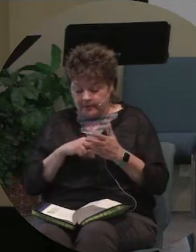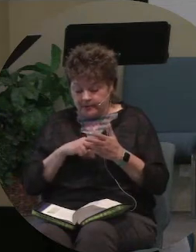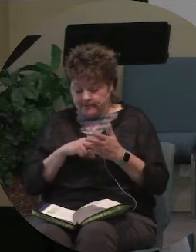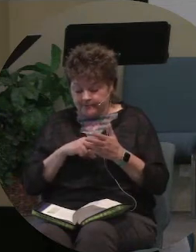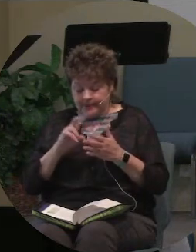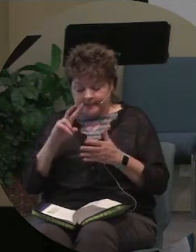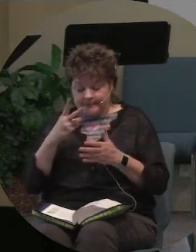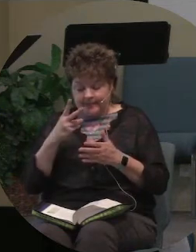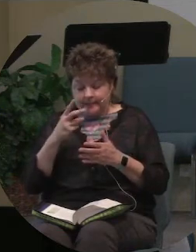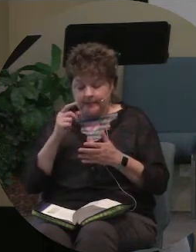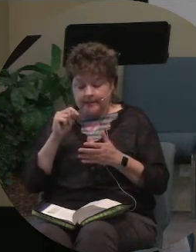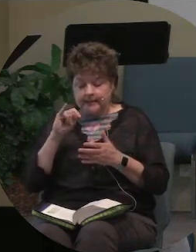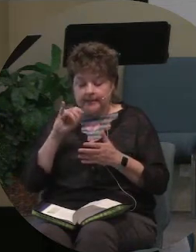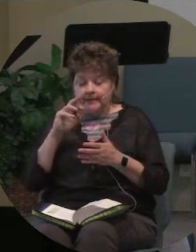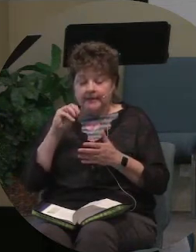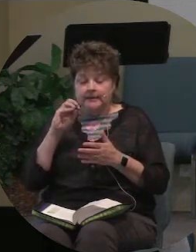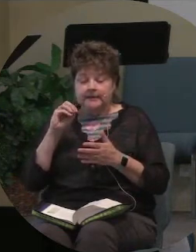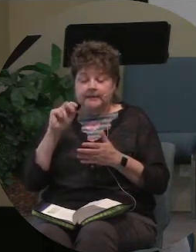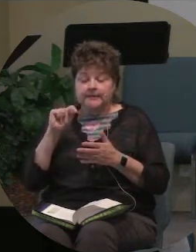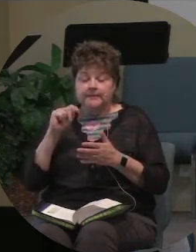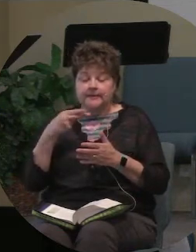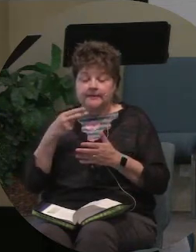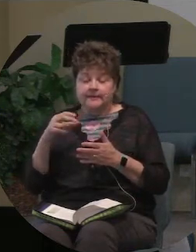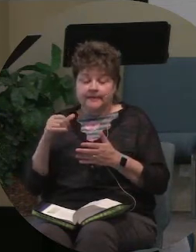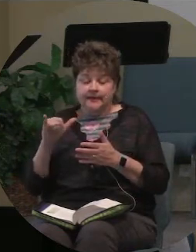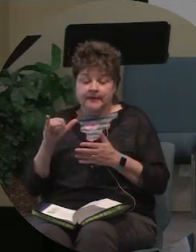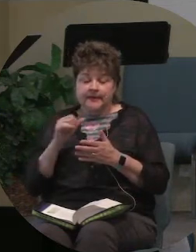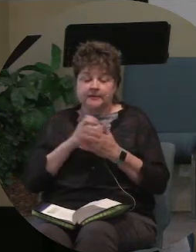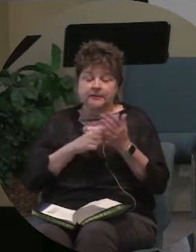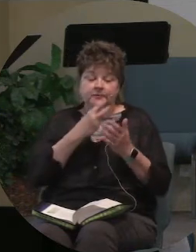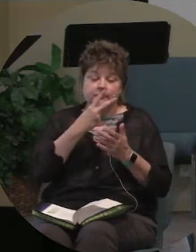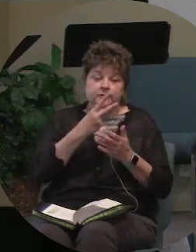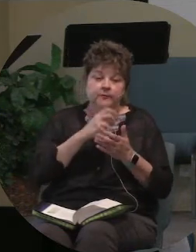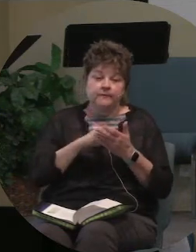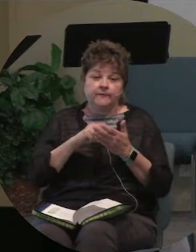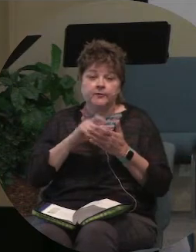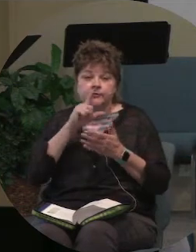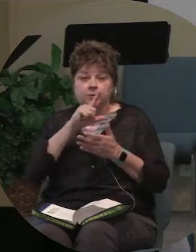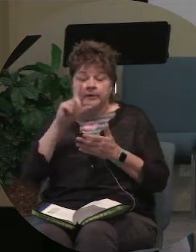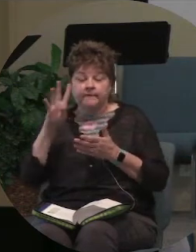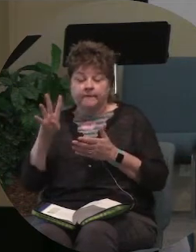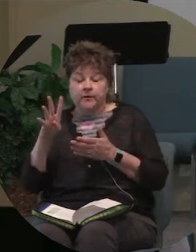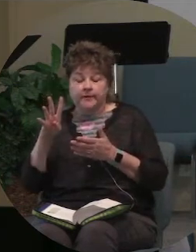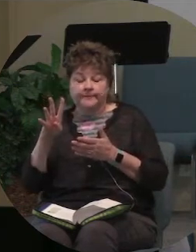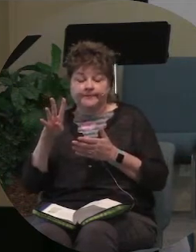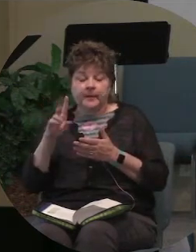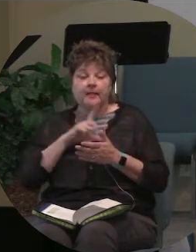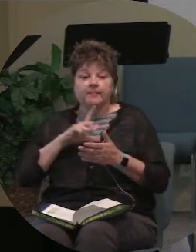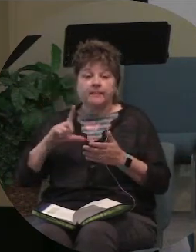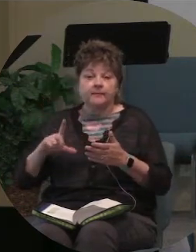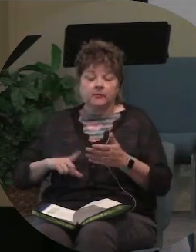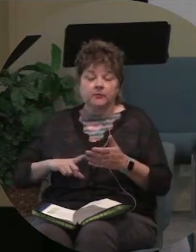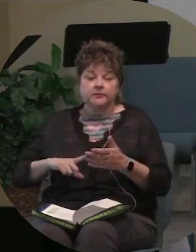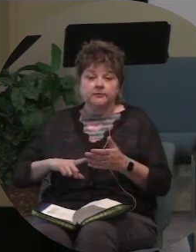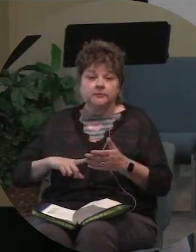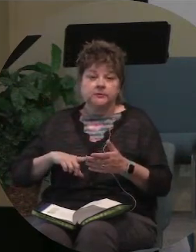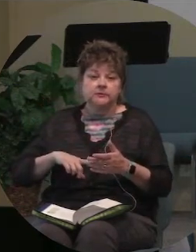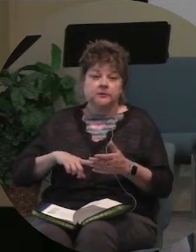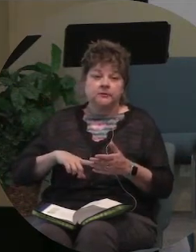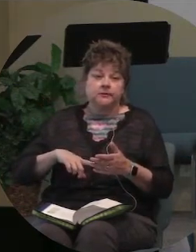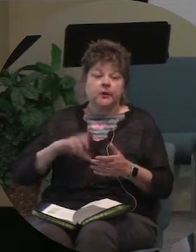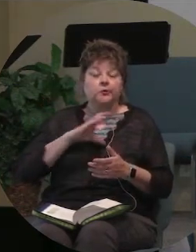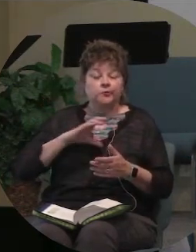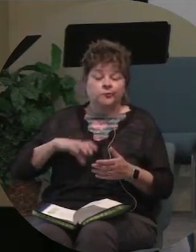2 Timothy 2, verse 24. The Lord's bondservant, and the bondservant would be Christian, okay? We're just going to, the